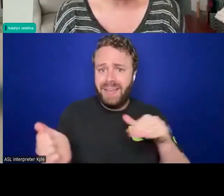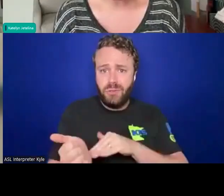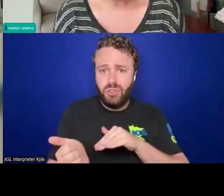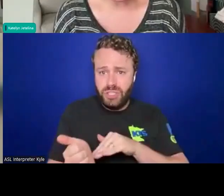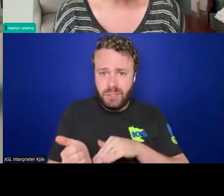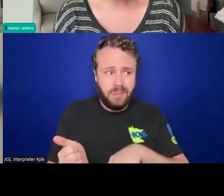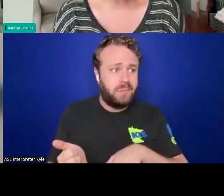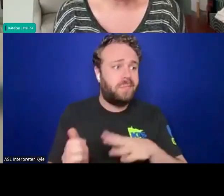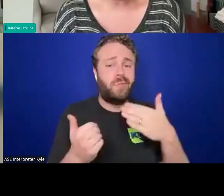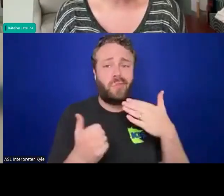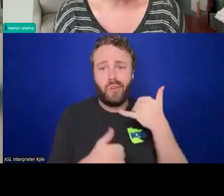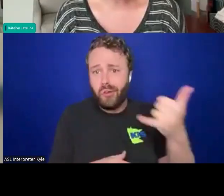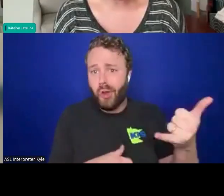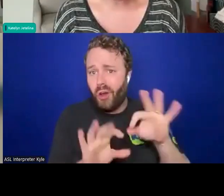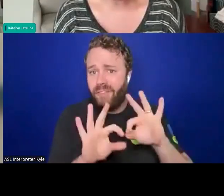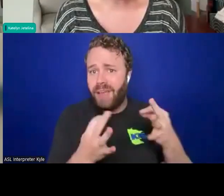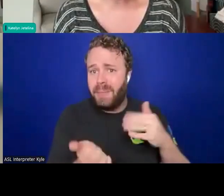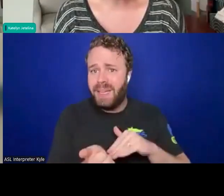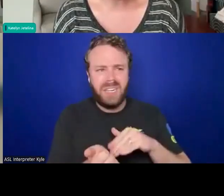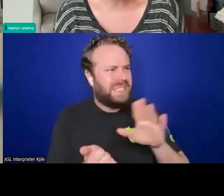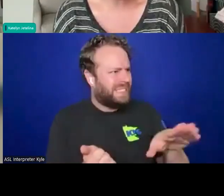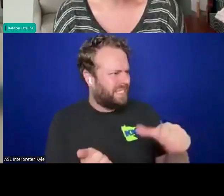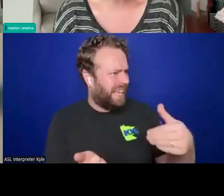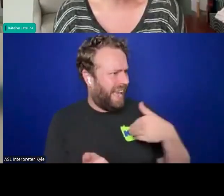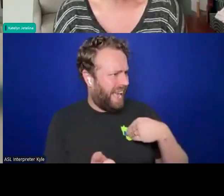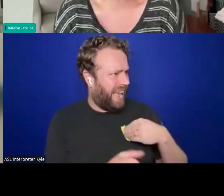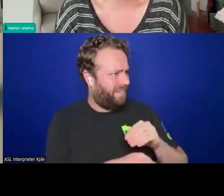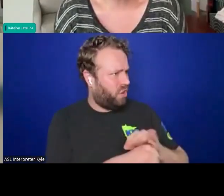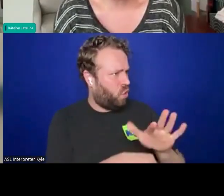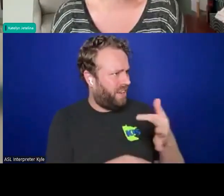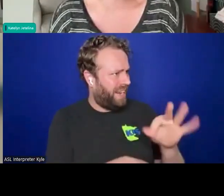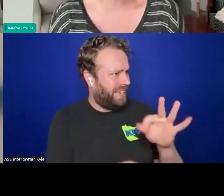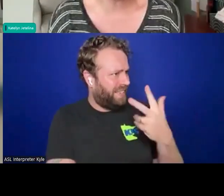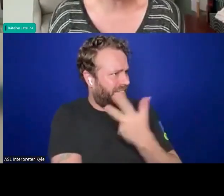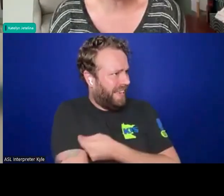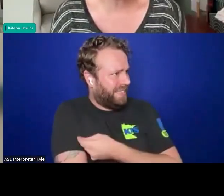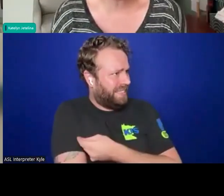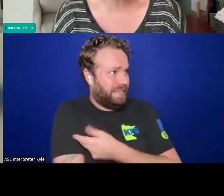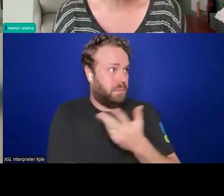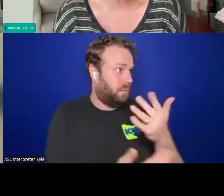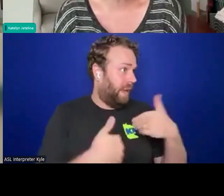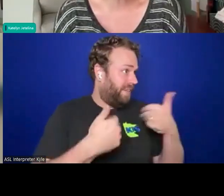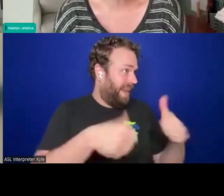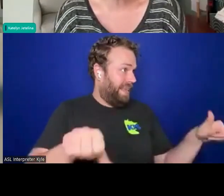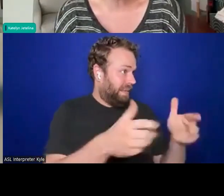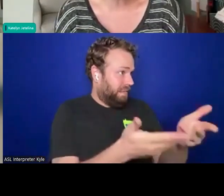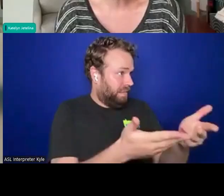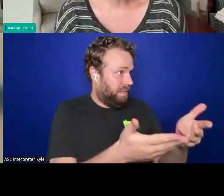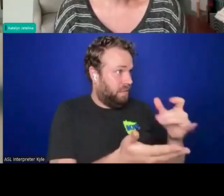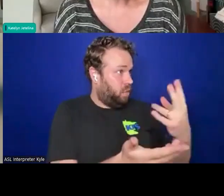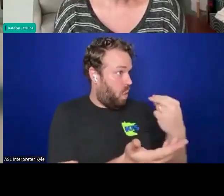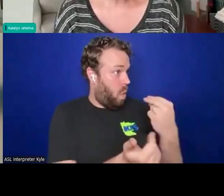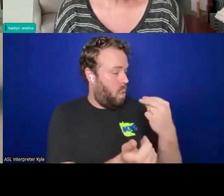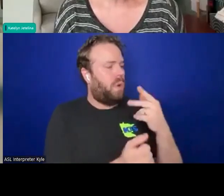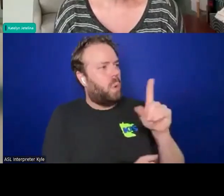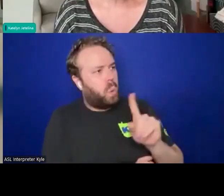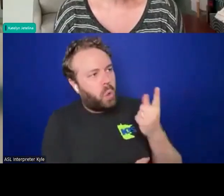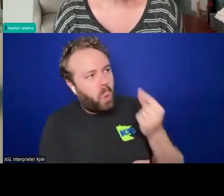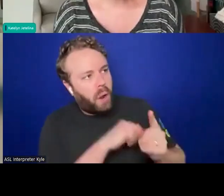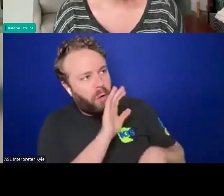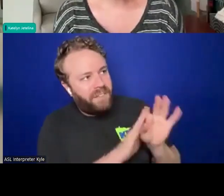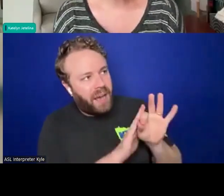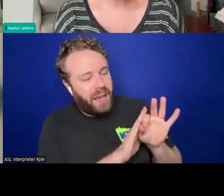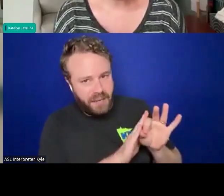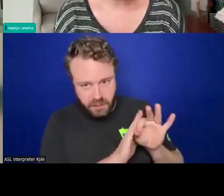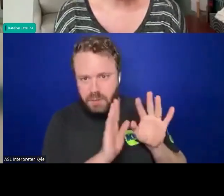family doctor and ask if they have a COVID-19 vaccine or any vaccines, and if they don't, where to go. I think too, there